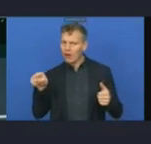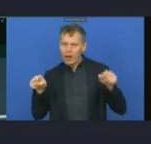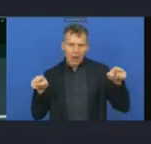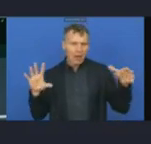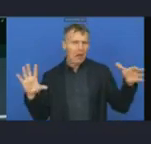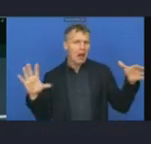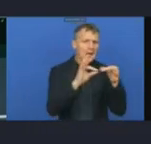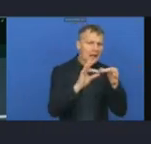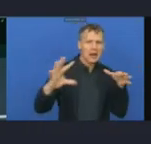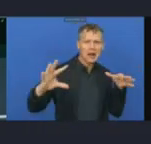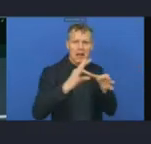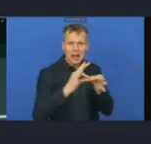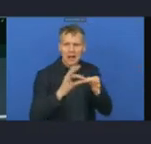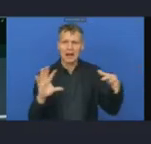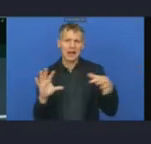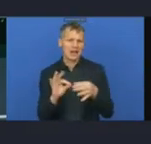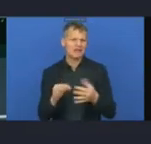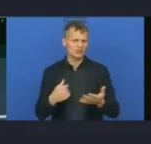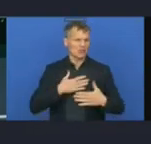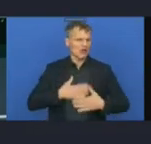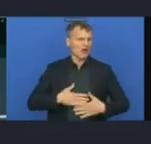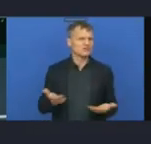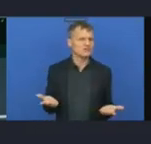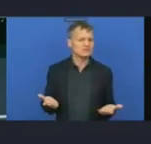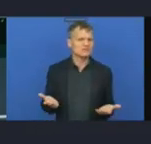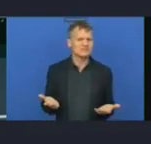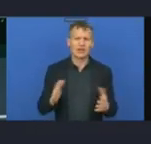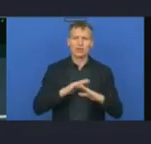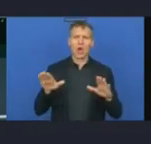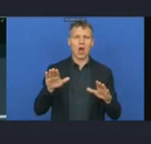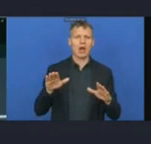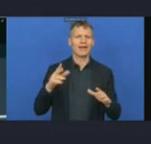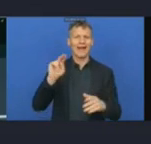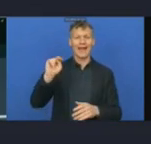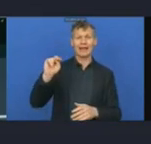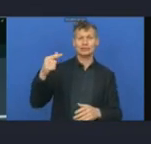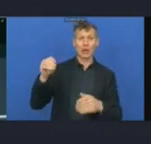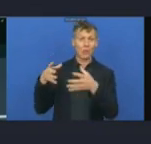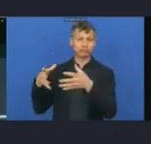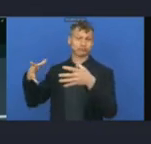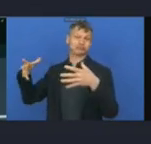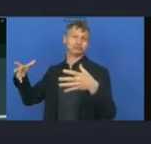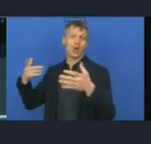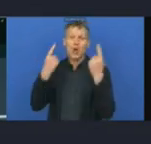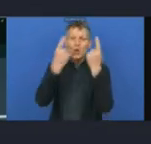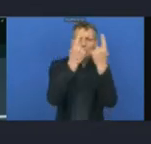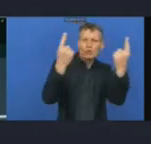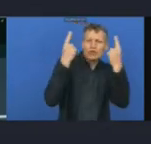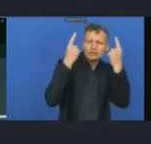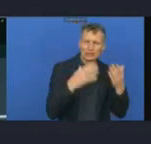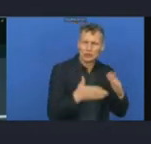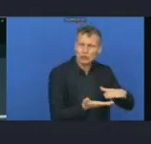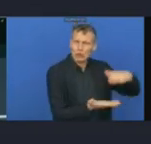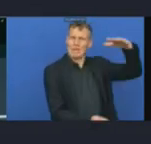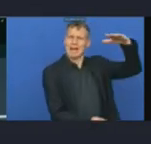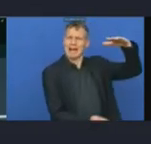not to have, for instance, I don't know, NGOs overrepresented or universities overrepresented. So this is just a question of